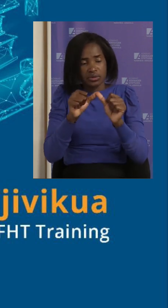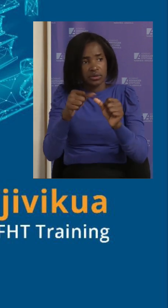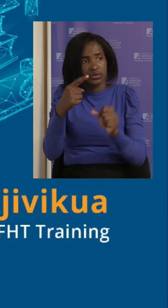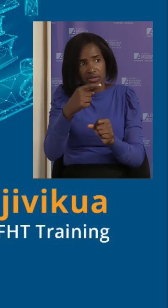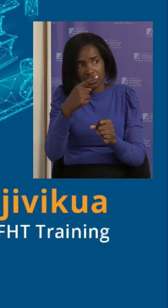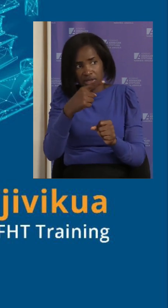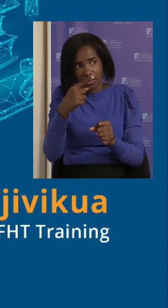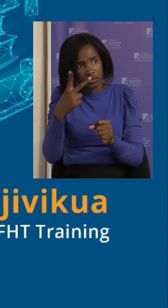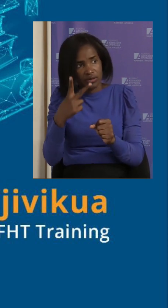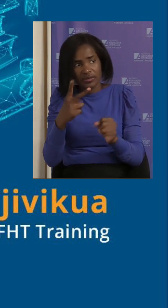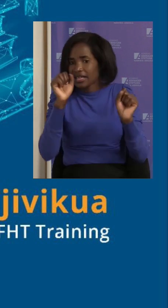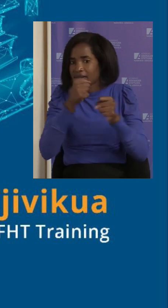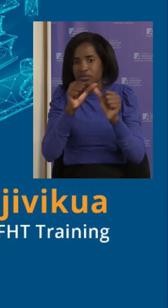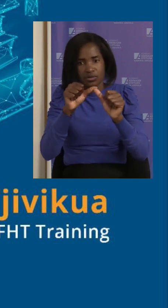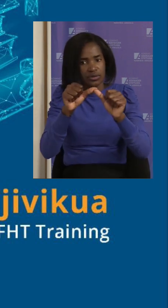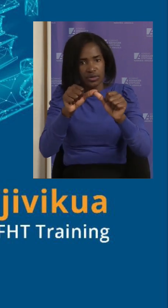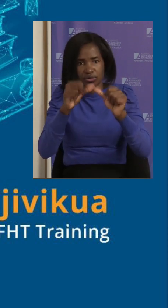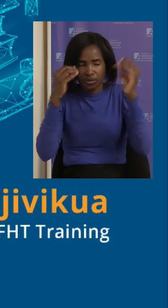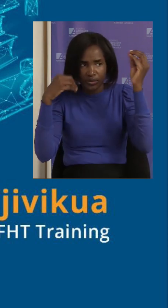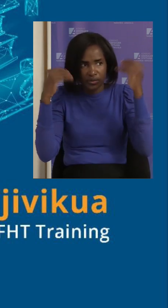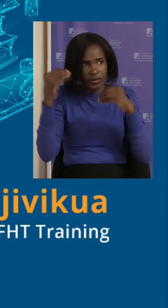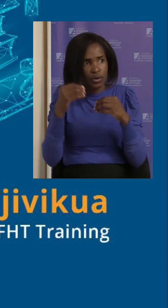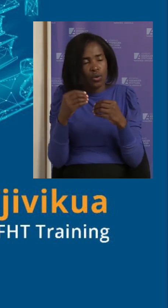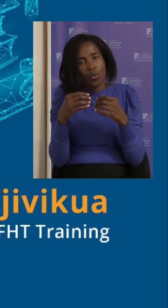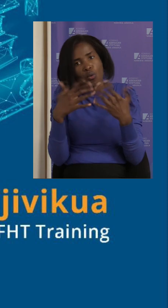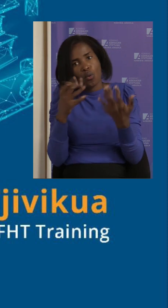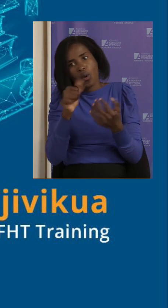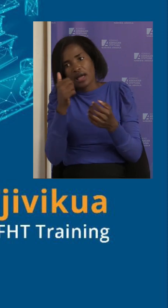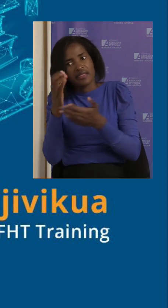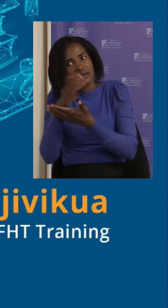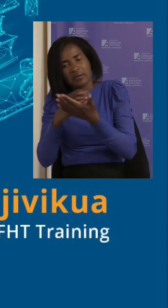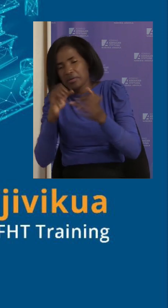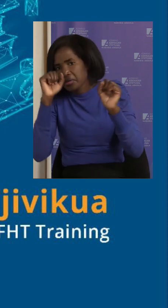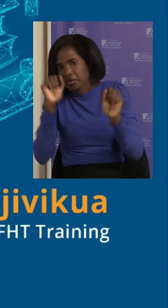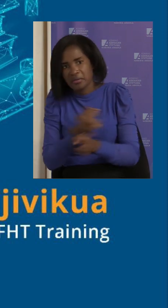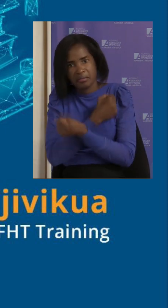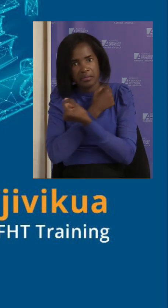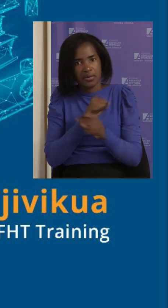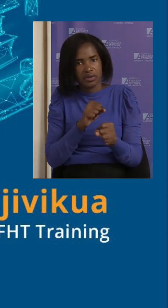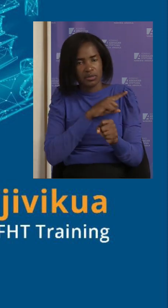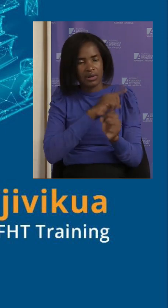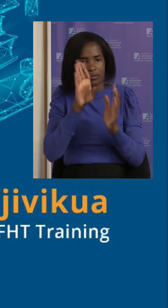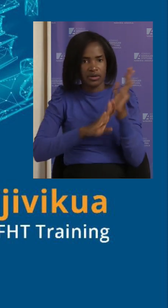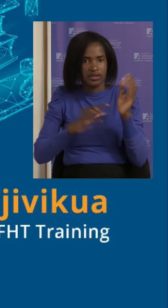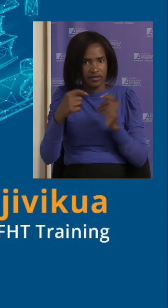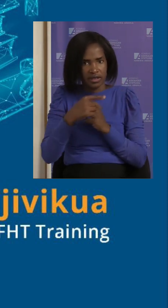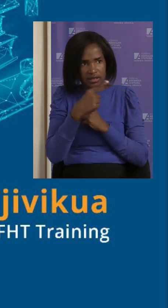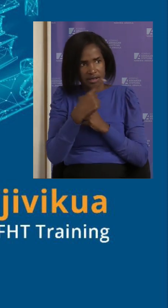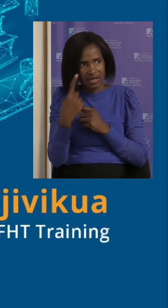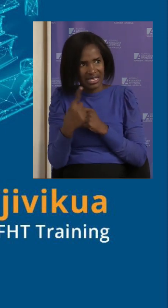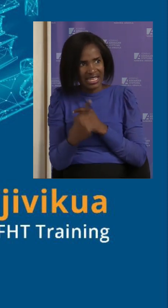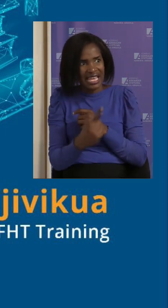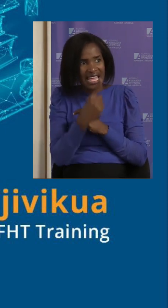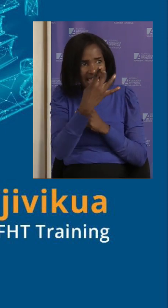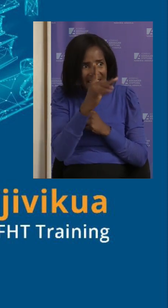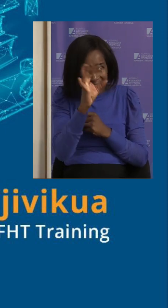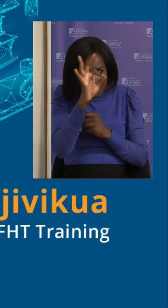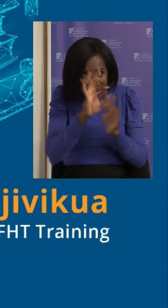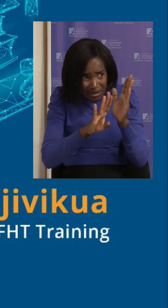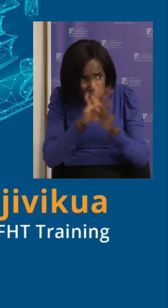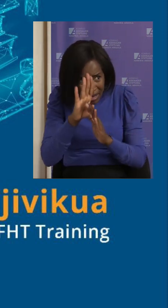and ultimately not proceed to university or other tertiary learning institution. The pass rate of 18% leaves much